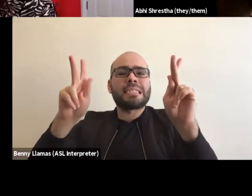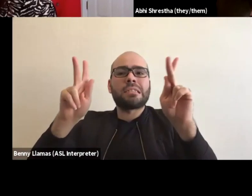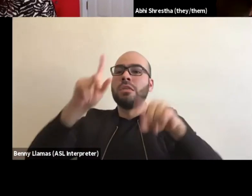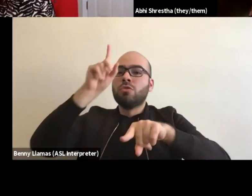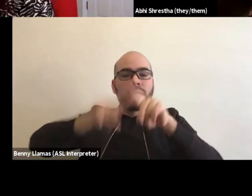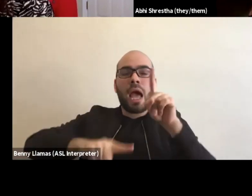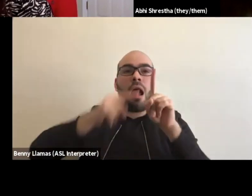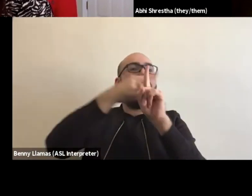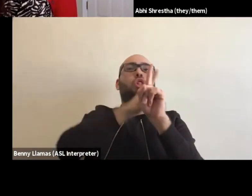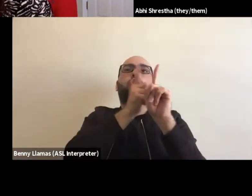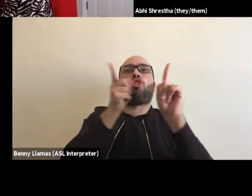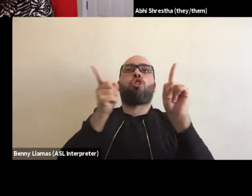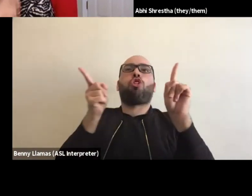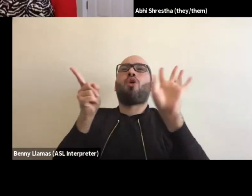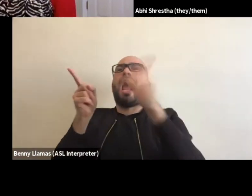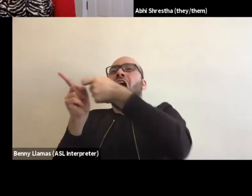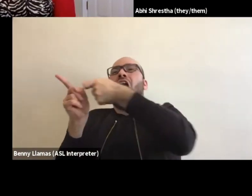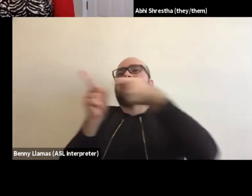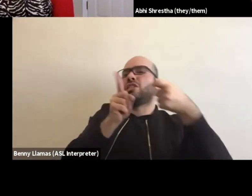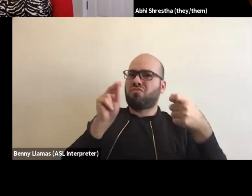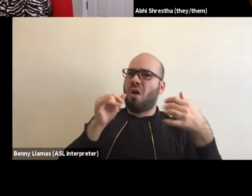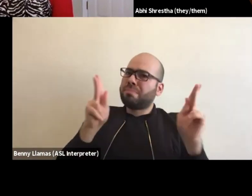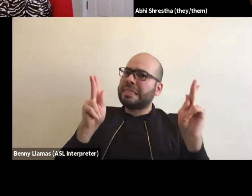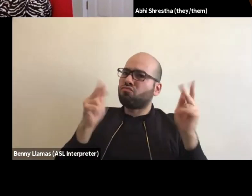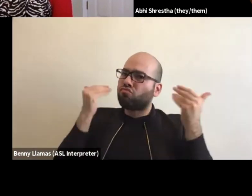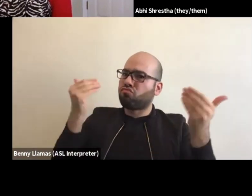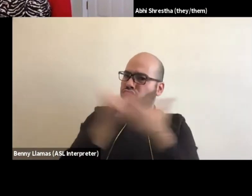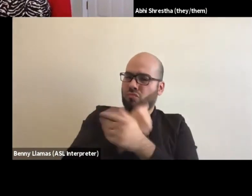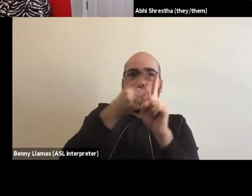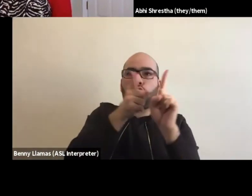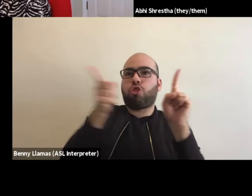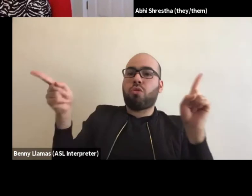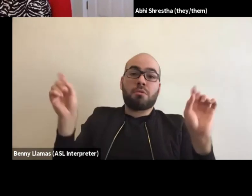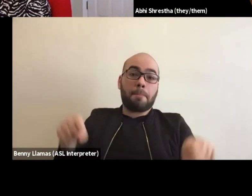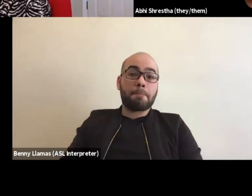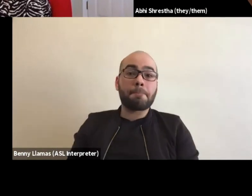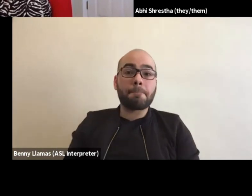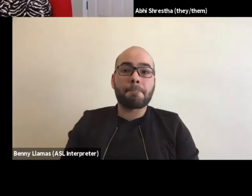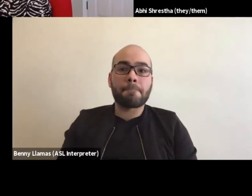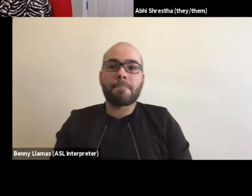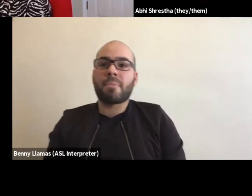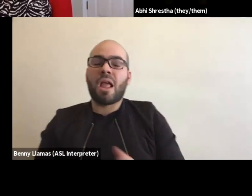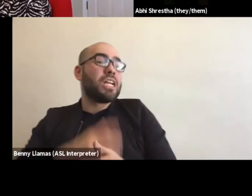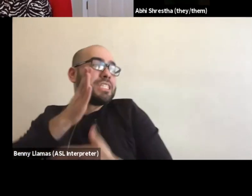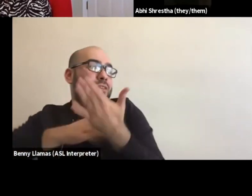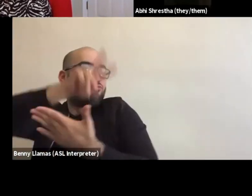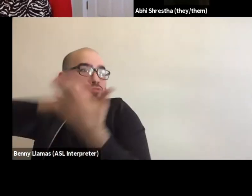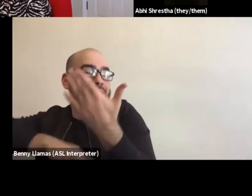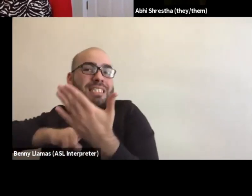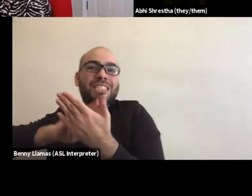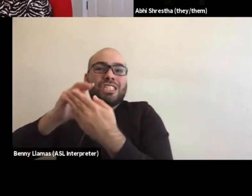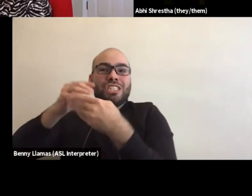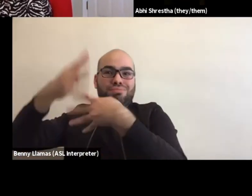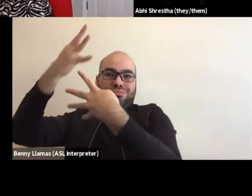make sense of it. Awesome. I'm going to read some of the things that I'm seeing in the chat. Some folks were like, that was for sure hard.